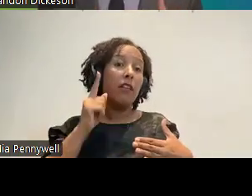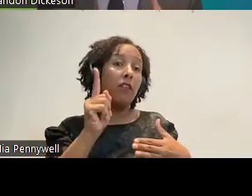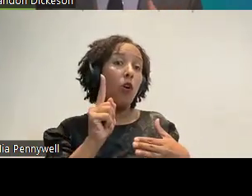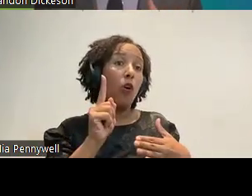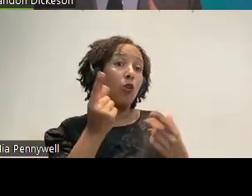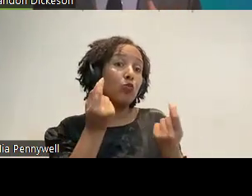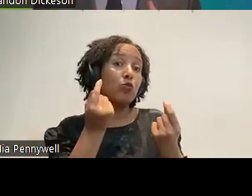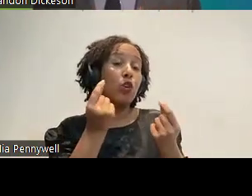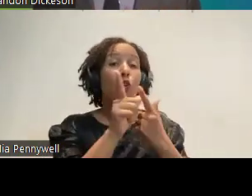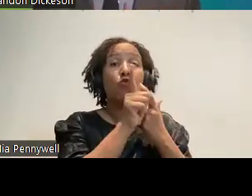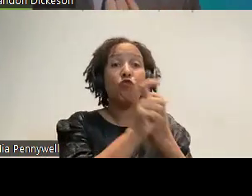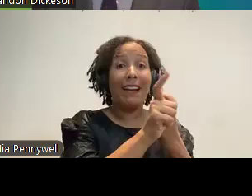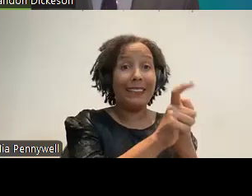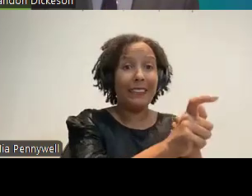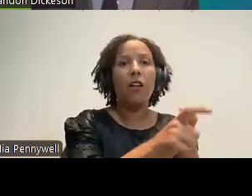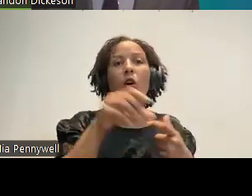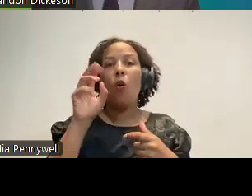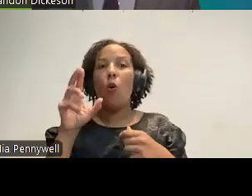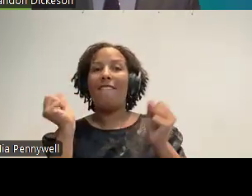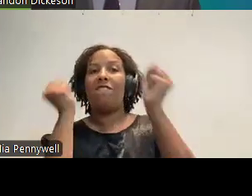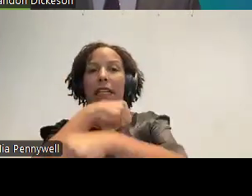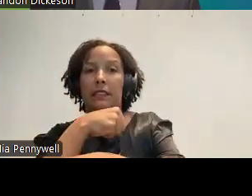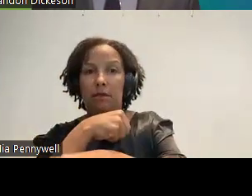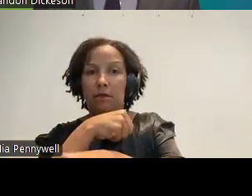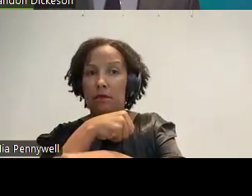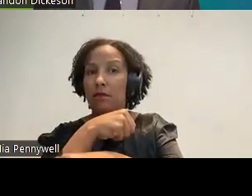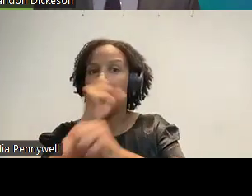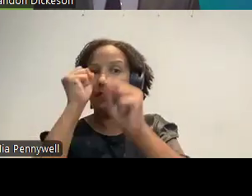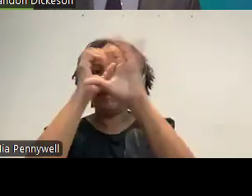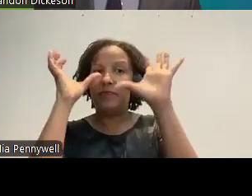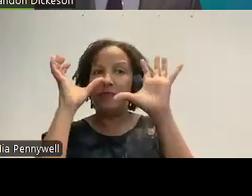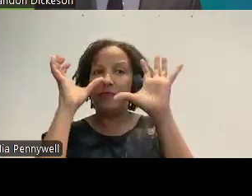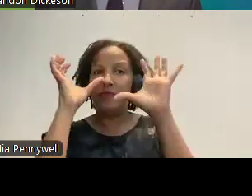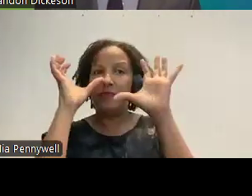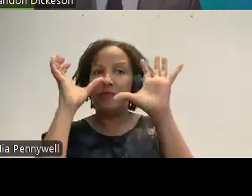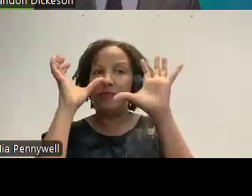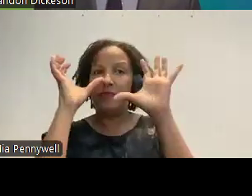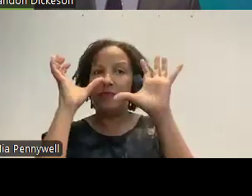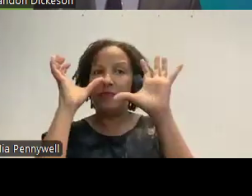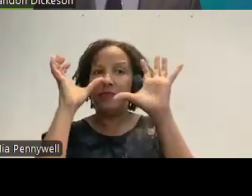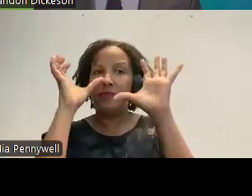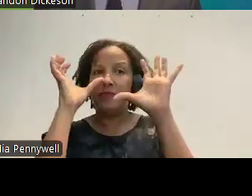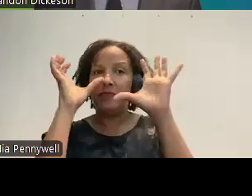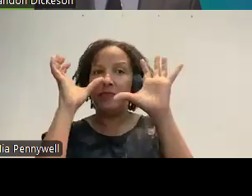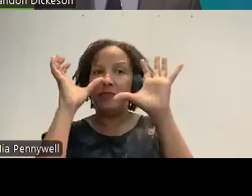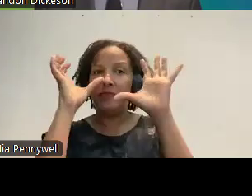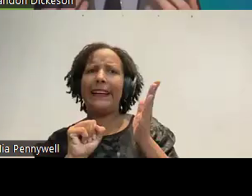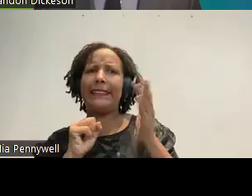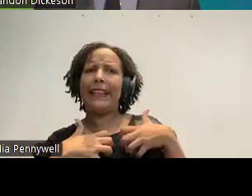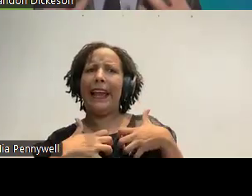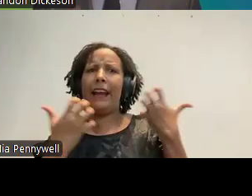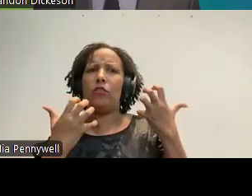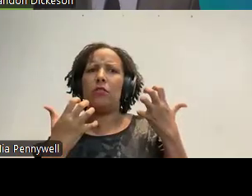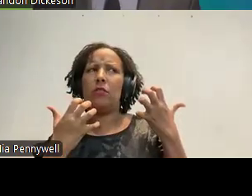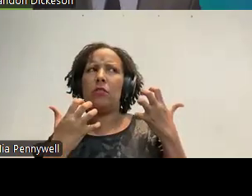fighting, right? And so if we think about it from that perspective, we have to ask ourselves, okay, what is the anger protecting? Because it's